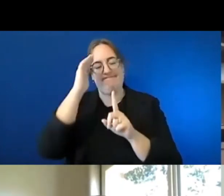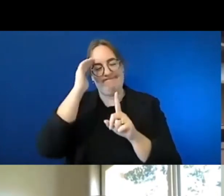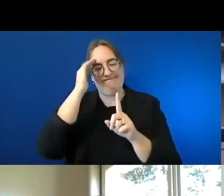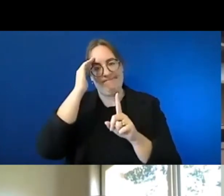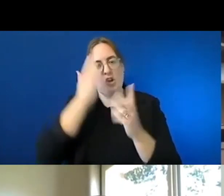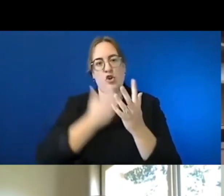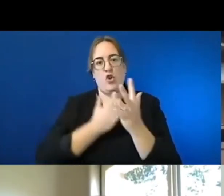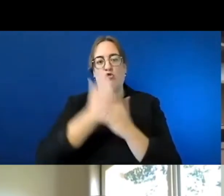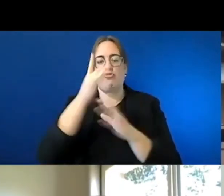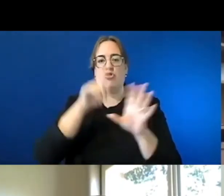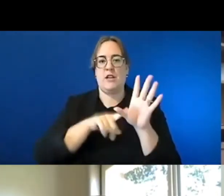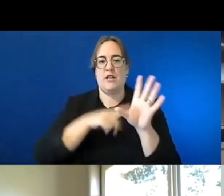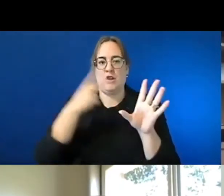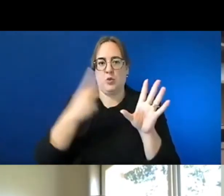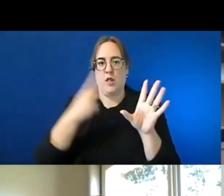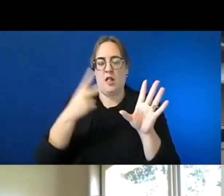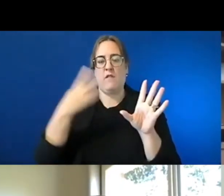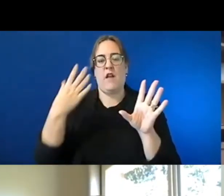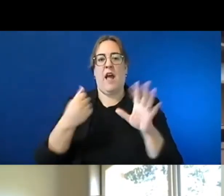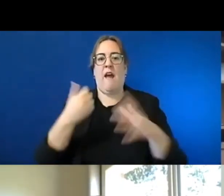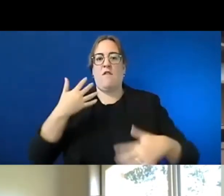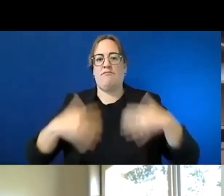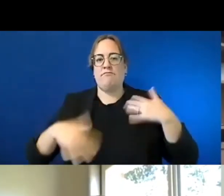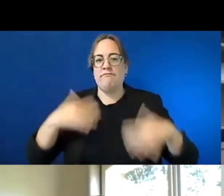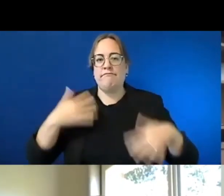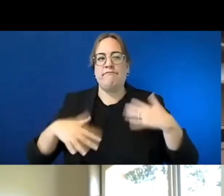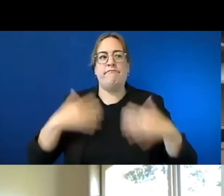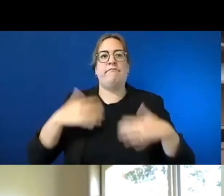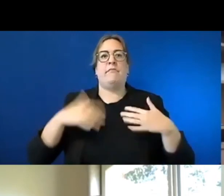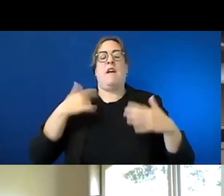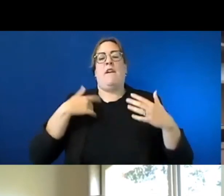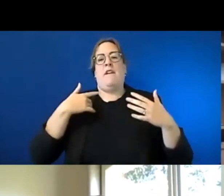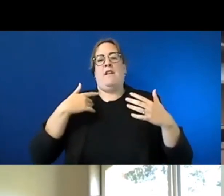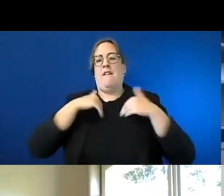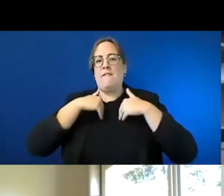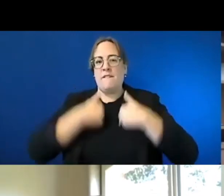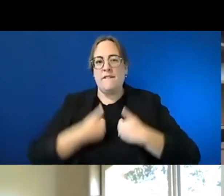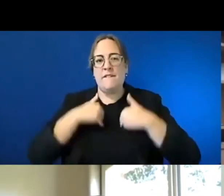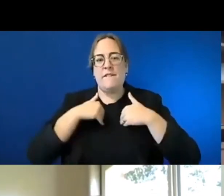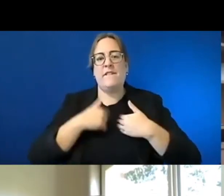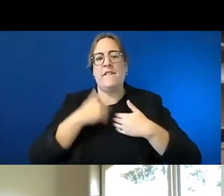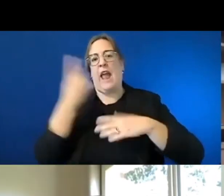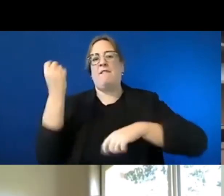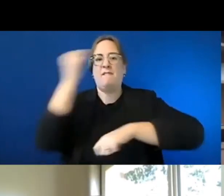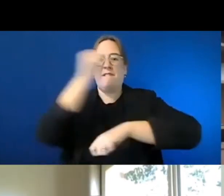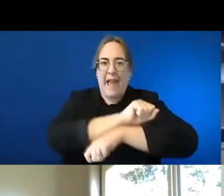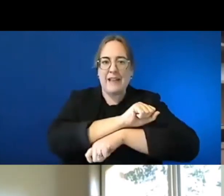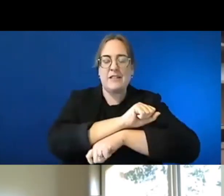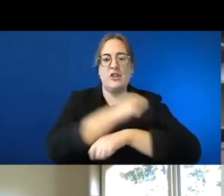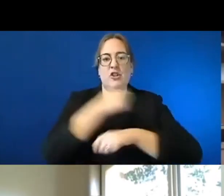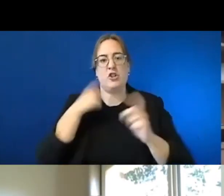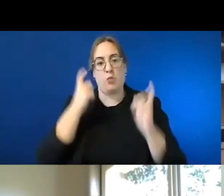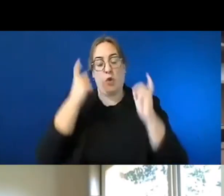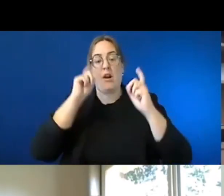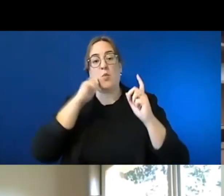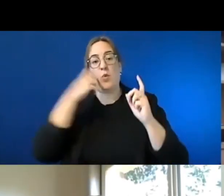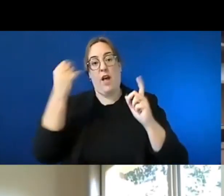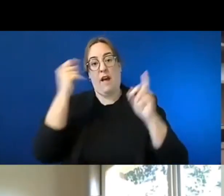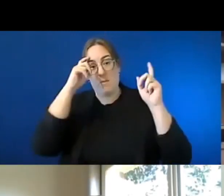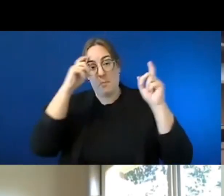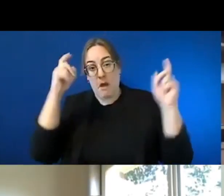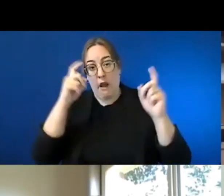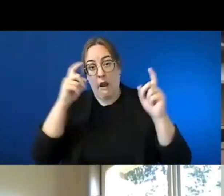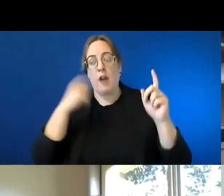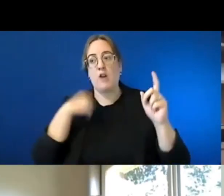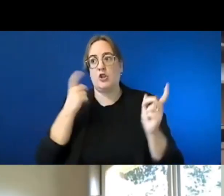that causes chronic pain, fatigue, fainting and migraines. She is worried she won't achieve the ATAR she requires. And what